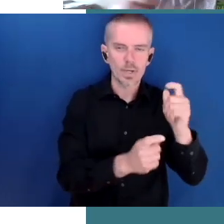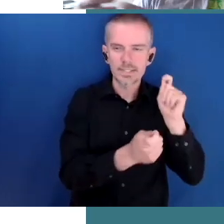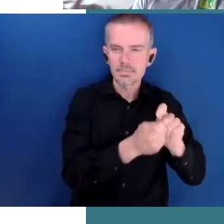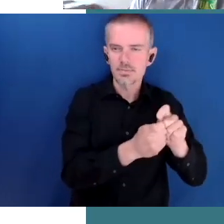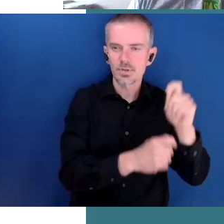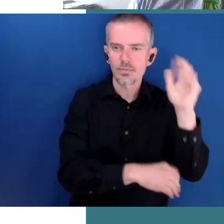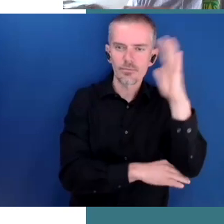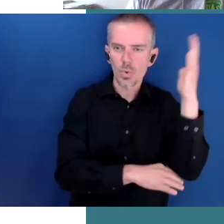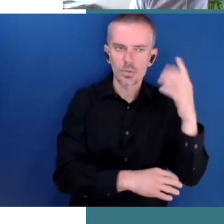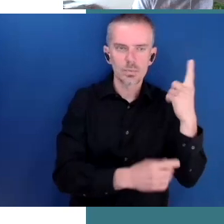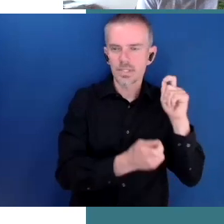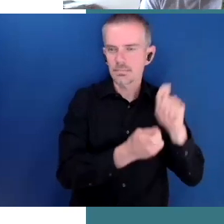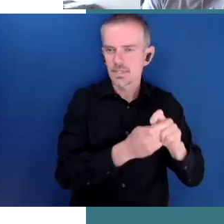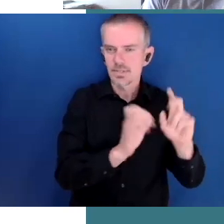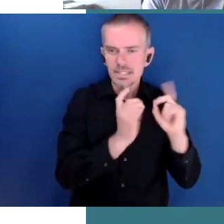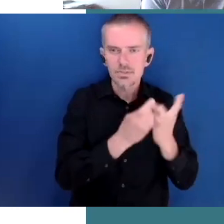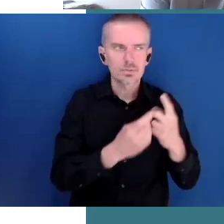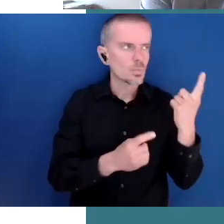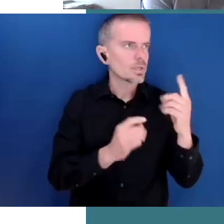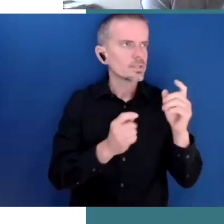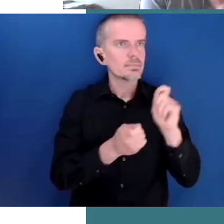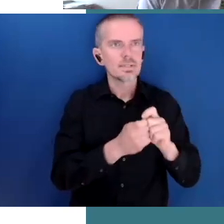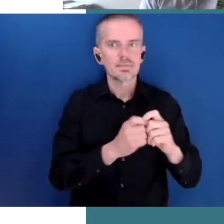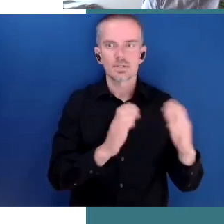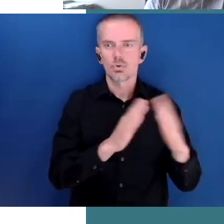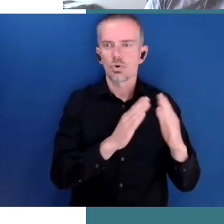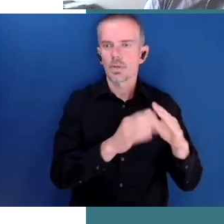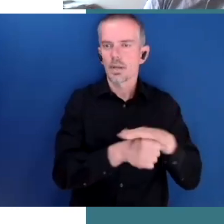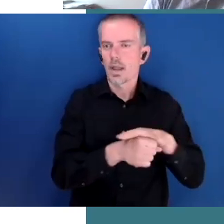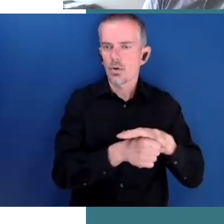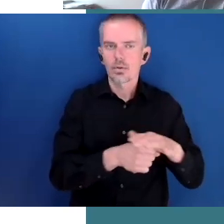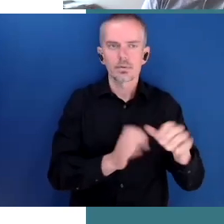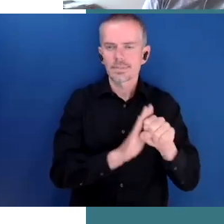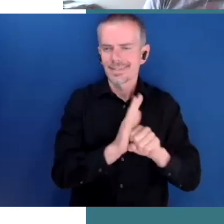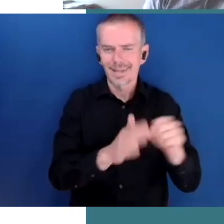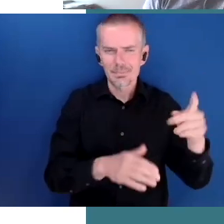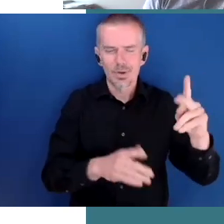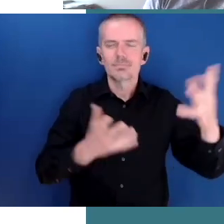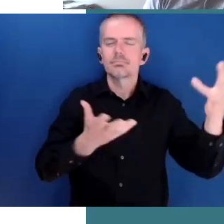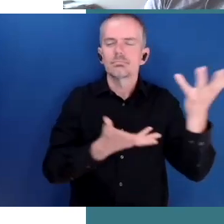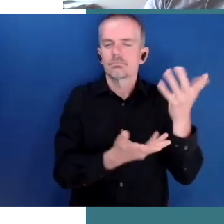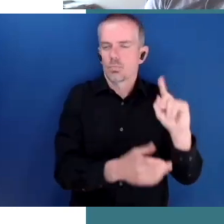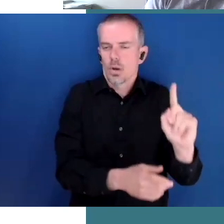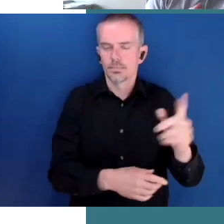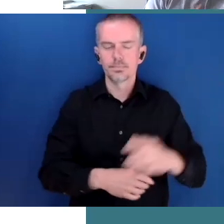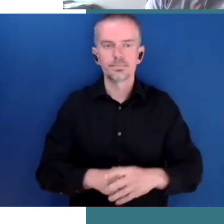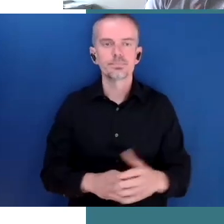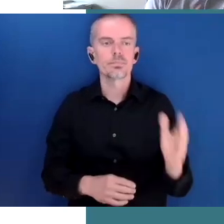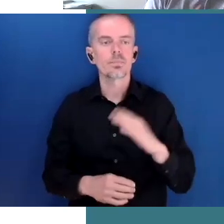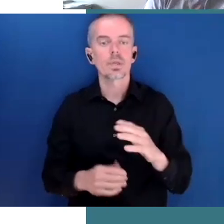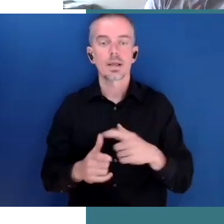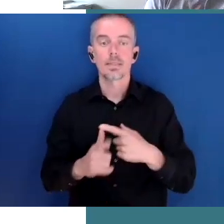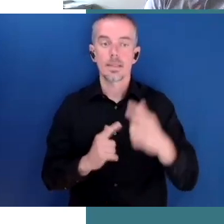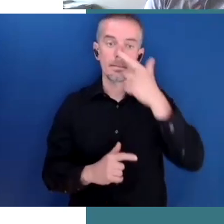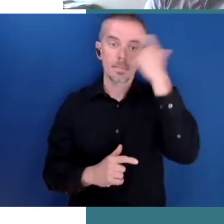or urban area or state park or wherever that is? And then because